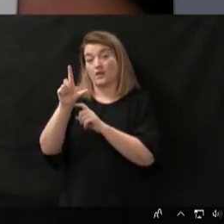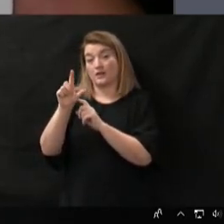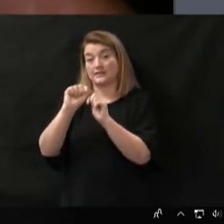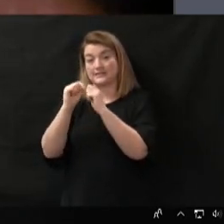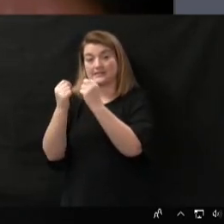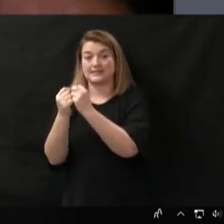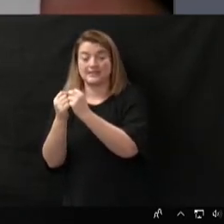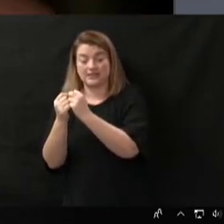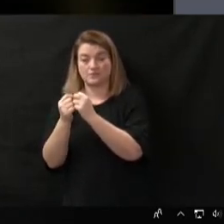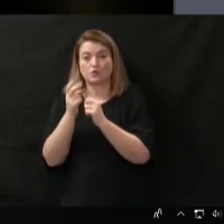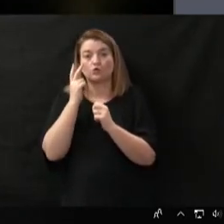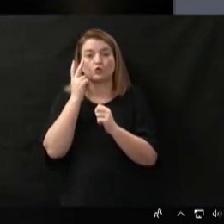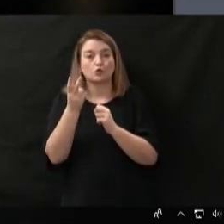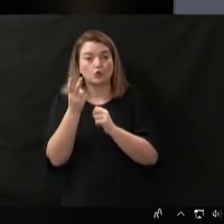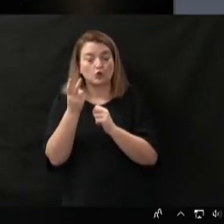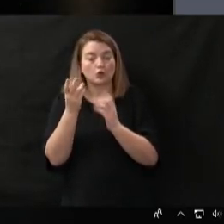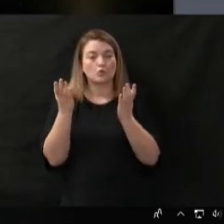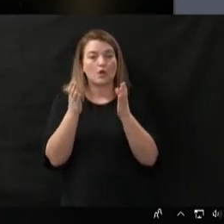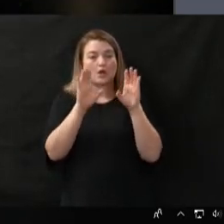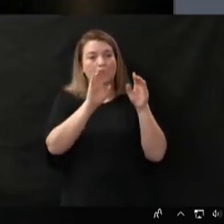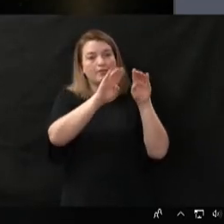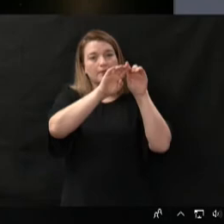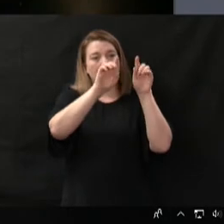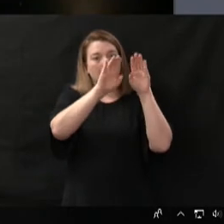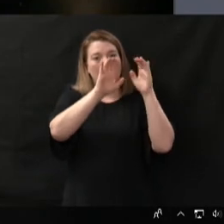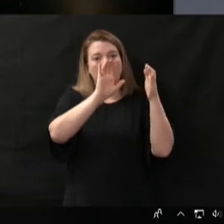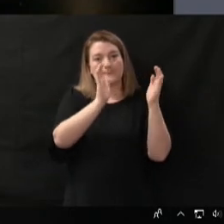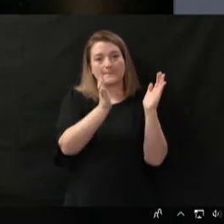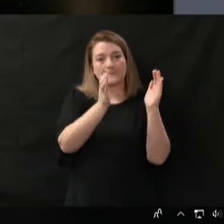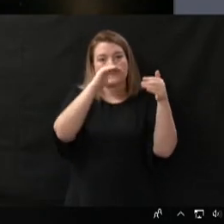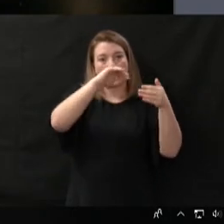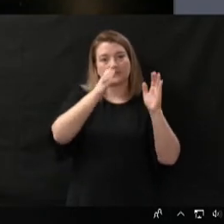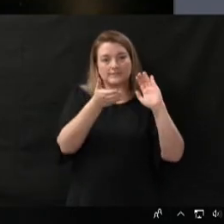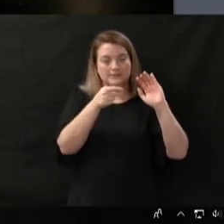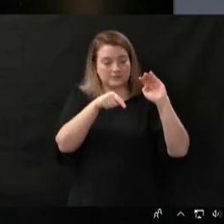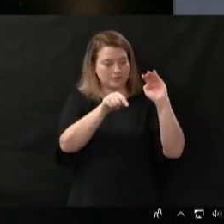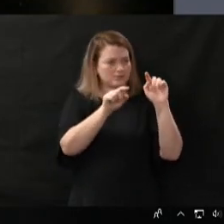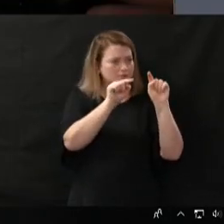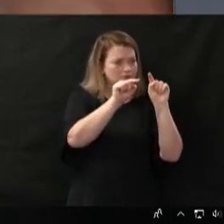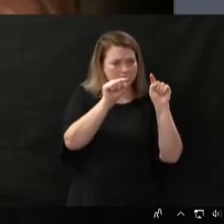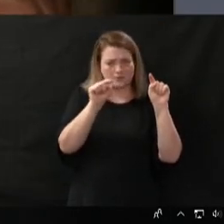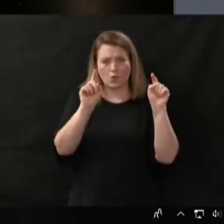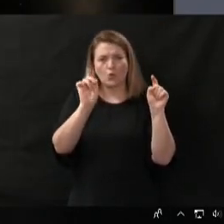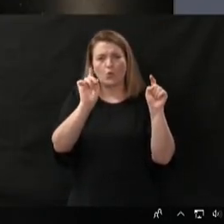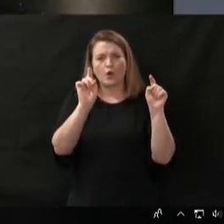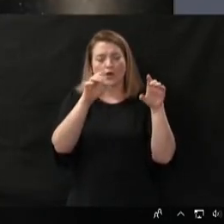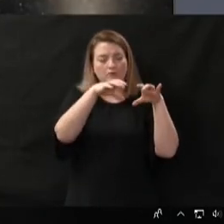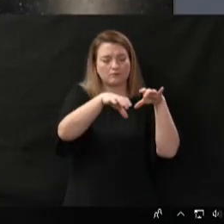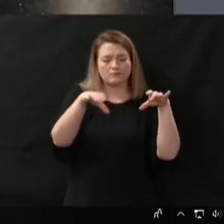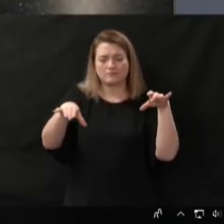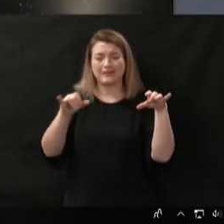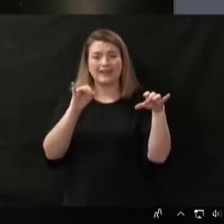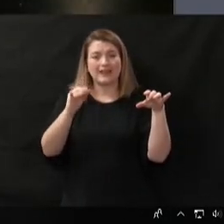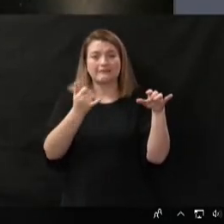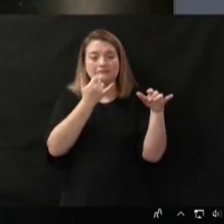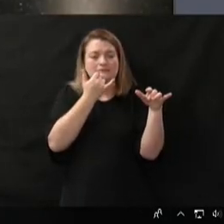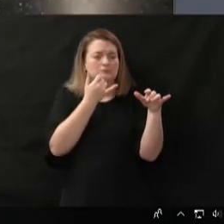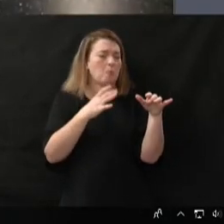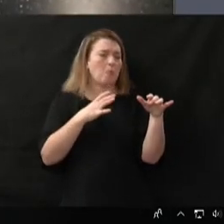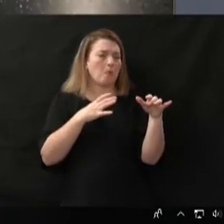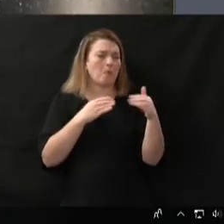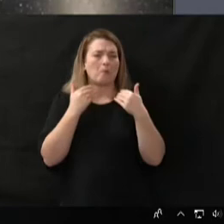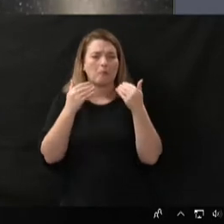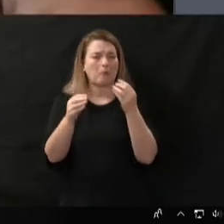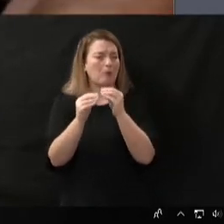and it tells you where you need to put those. If you make a mistake, that's okay. We all make mistakes, and we're just going to fix it,